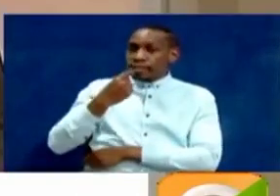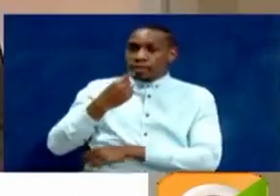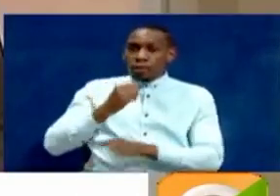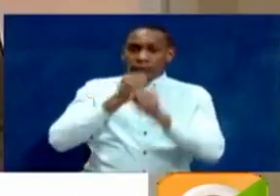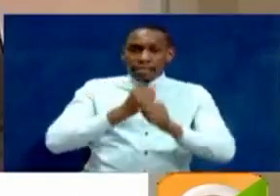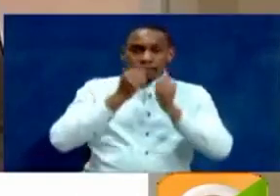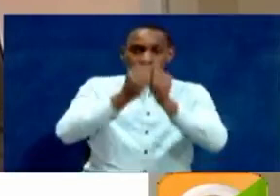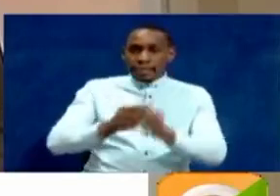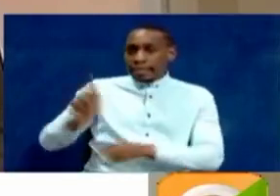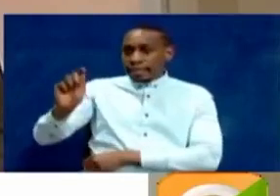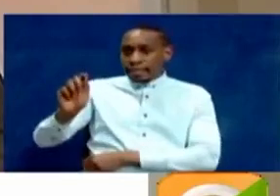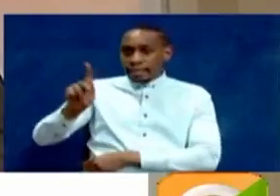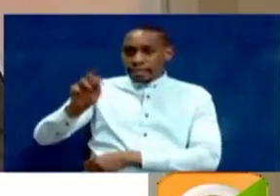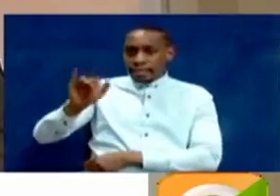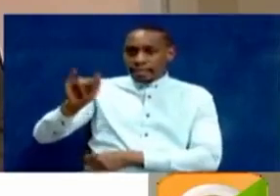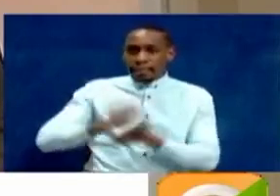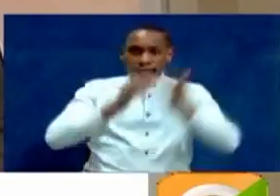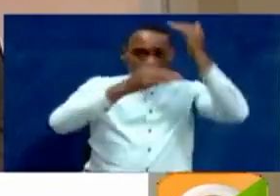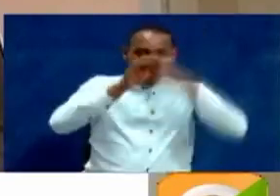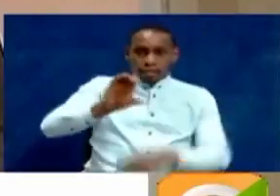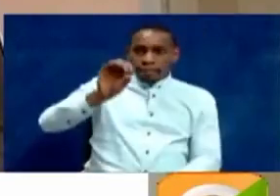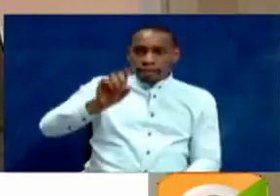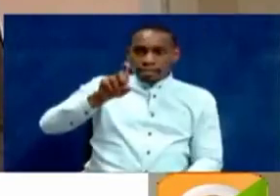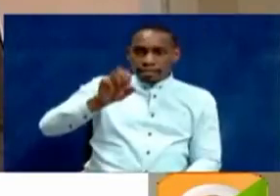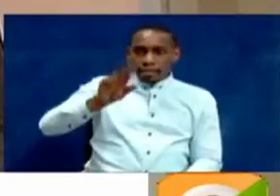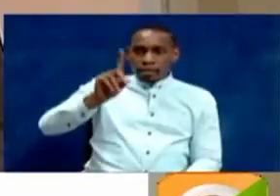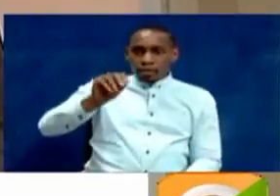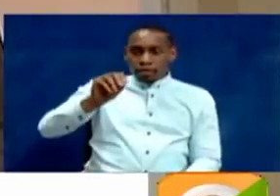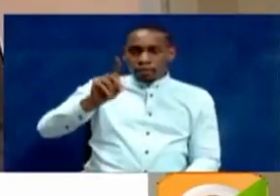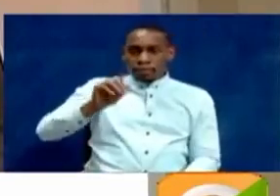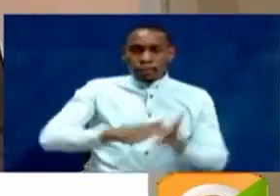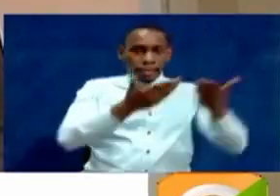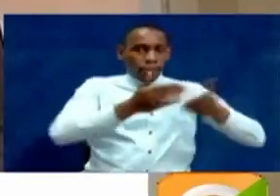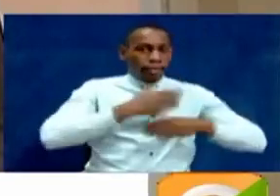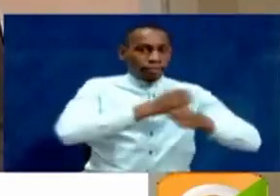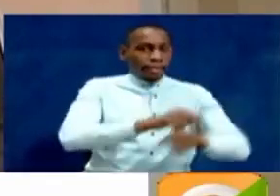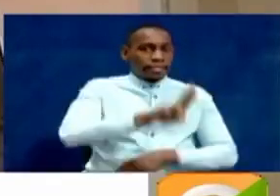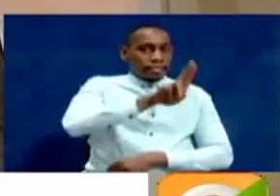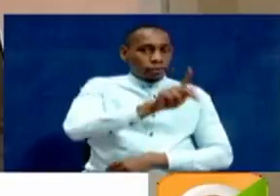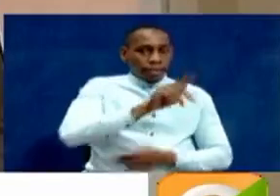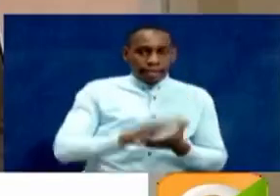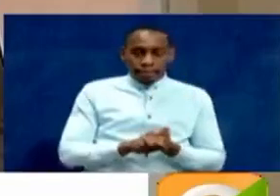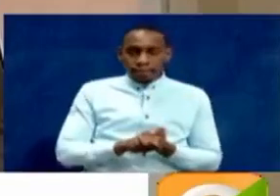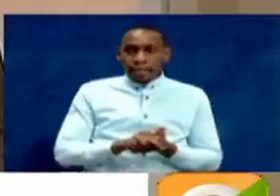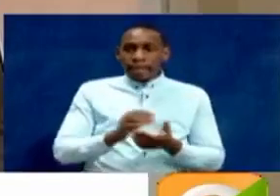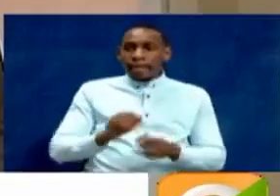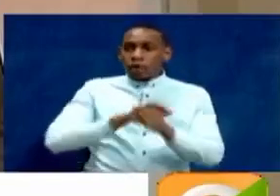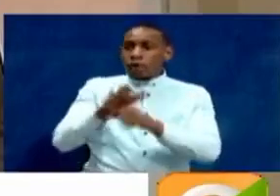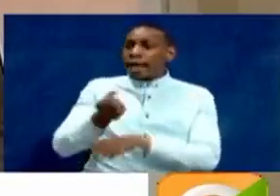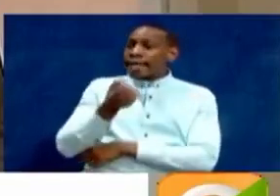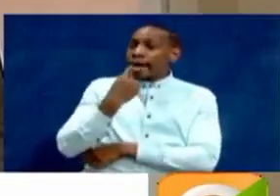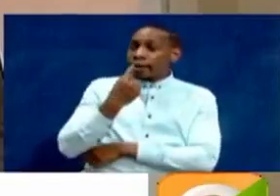in a collaboration between KEMRI, the University of Oxford, and Wellcome Trust in the UK. The